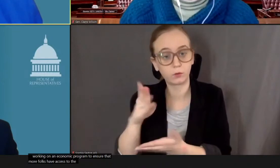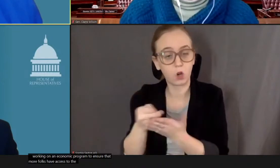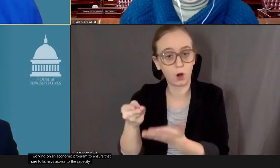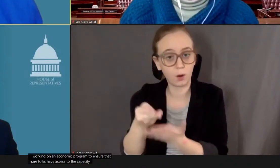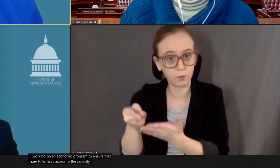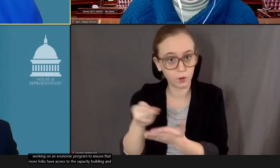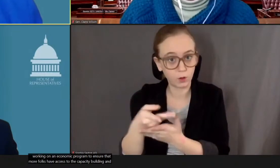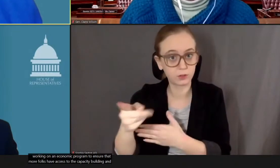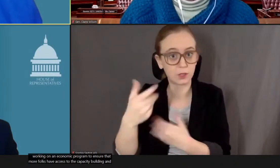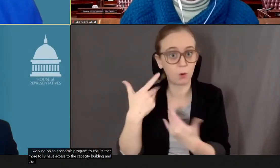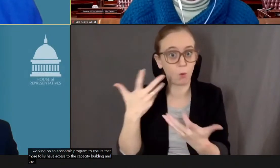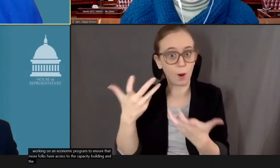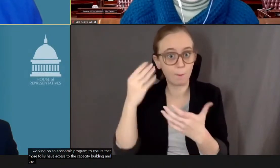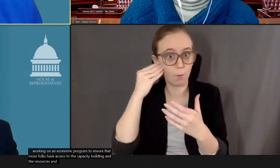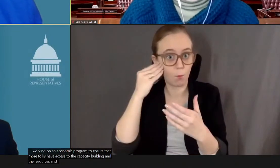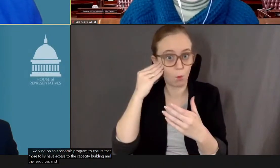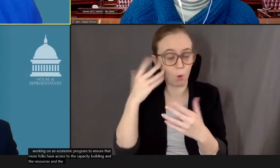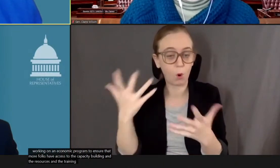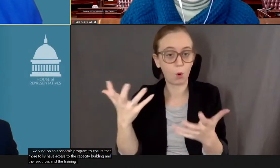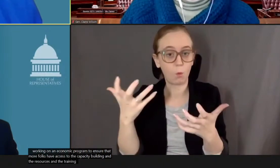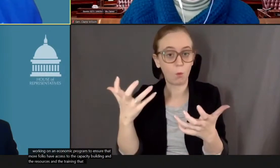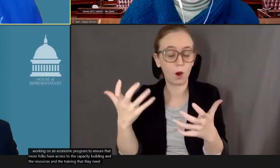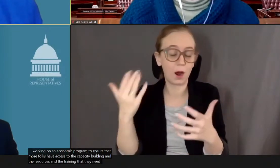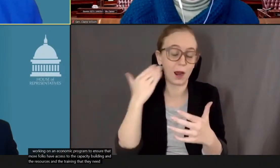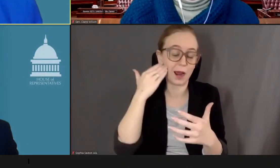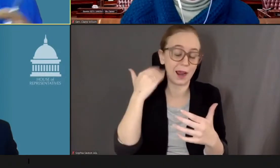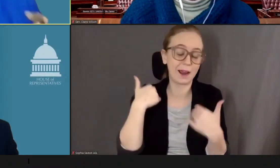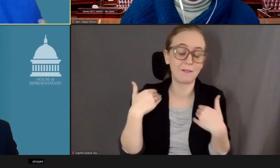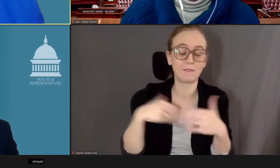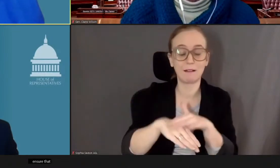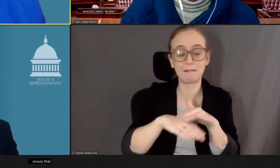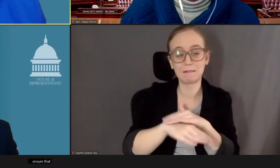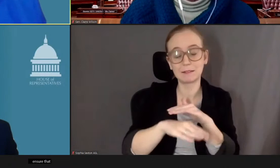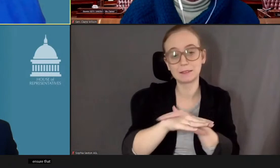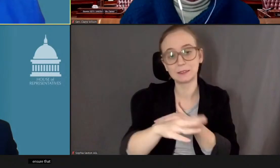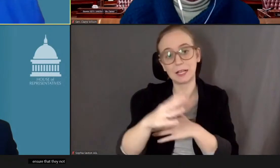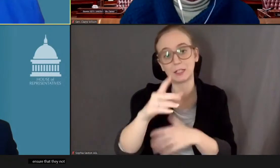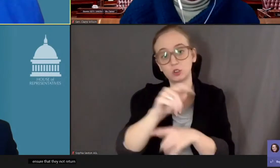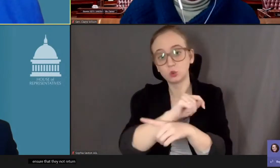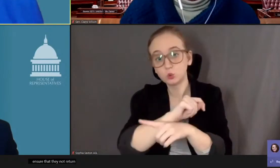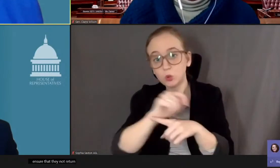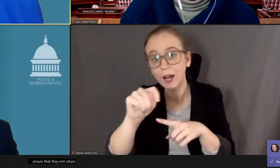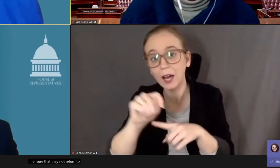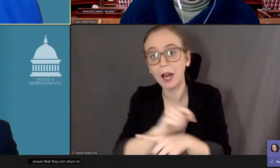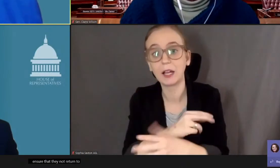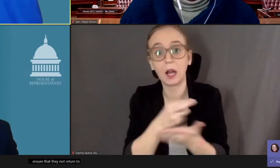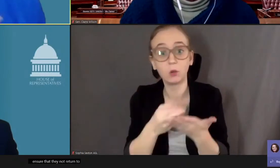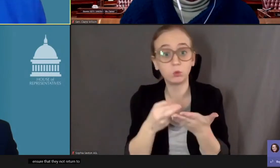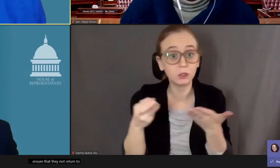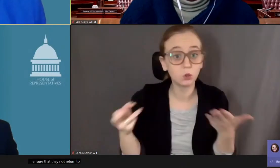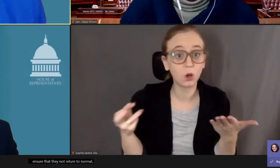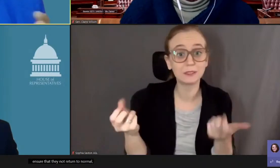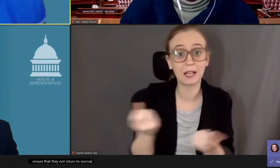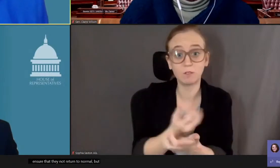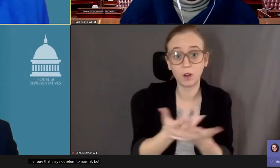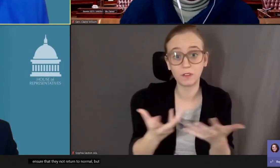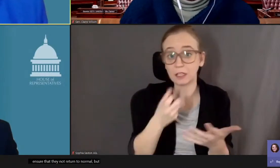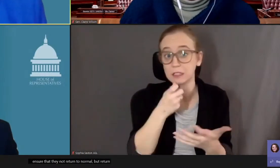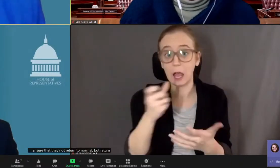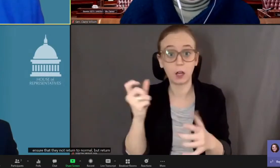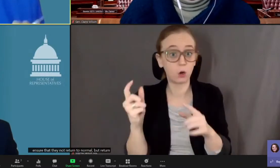resources and the training that they need to ensure that they not return to normal, but go to